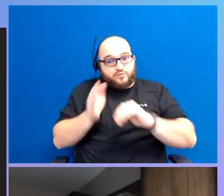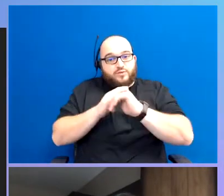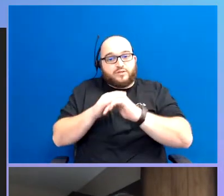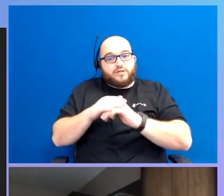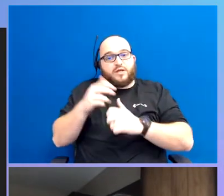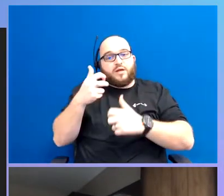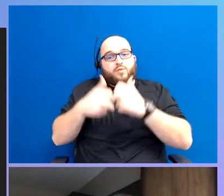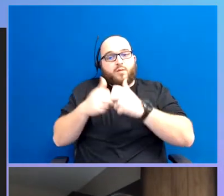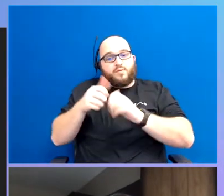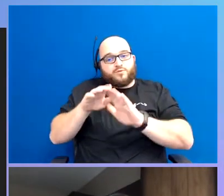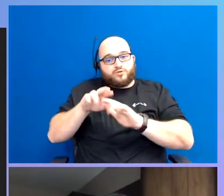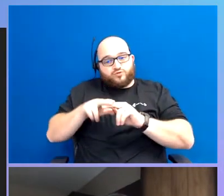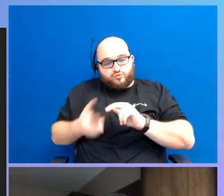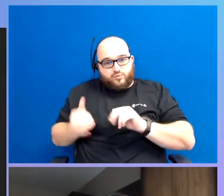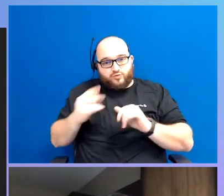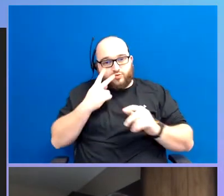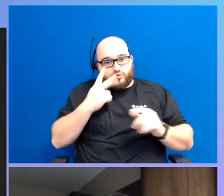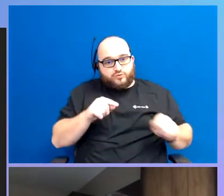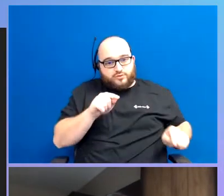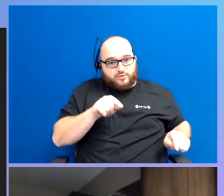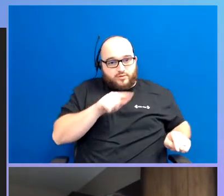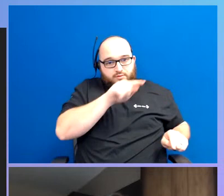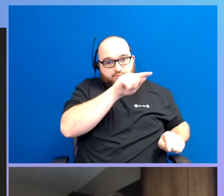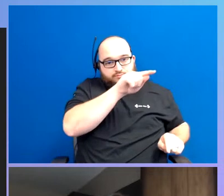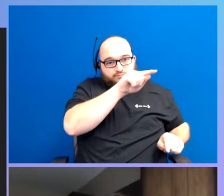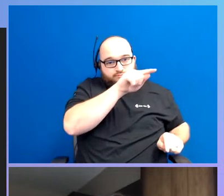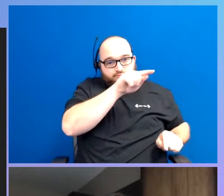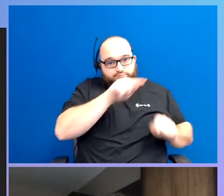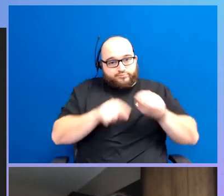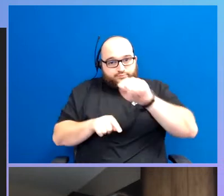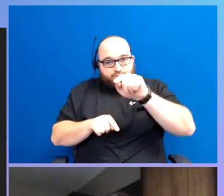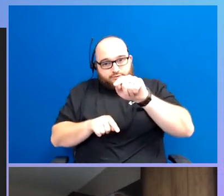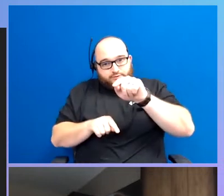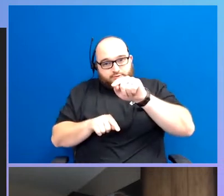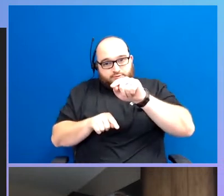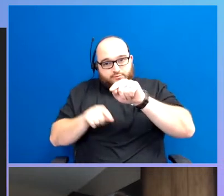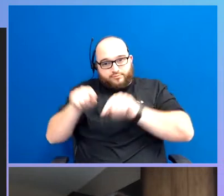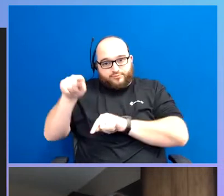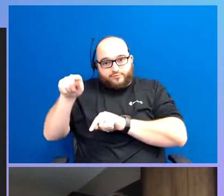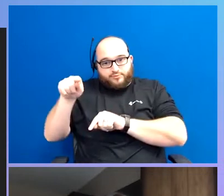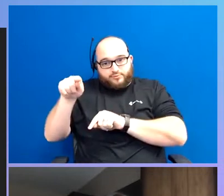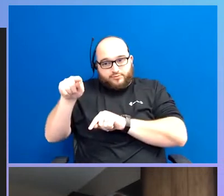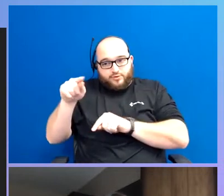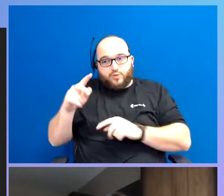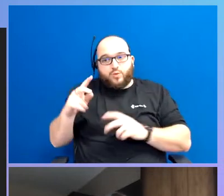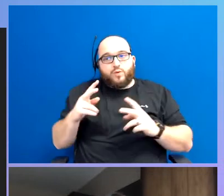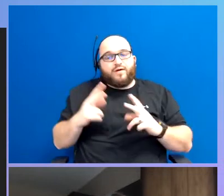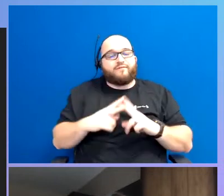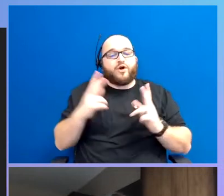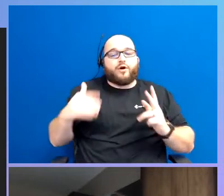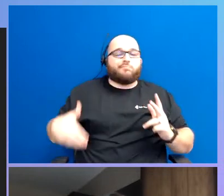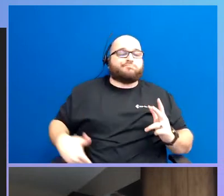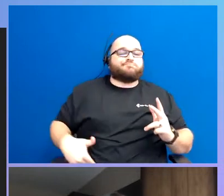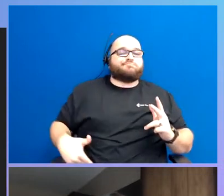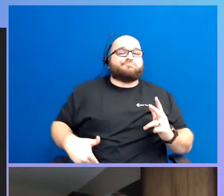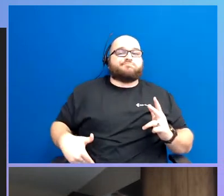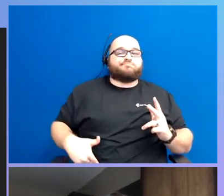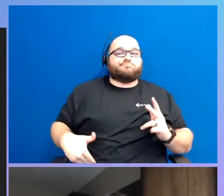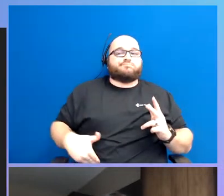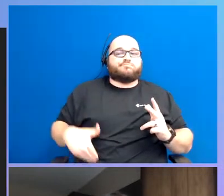issues dropped, and it stayed on that way. So it's fairly intuitive. It's